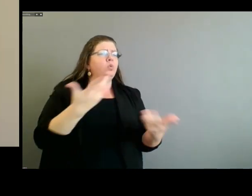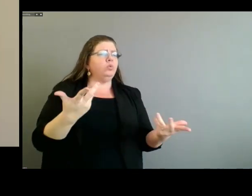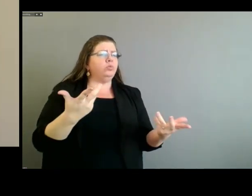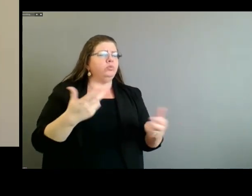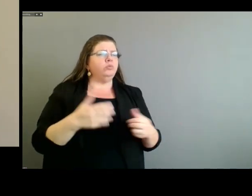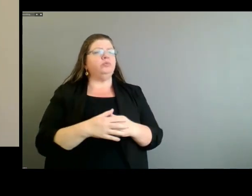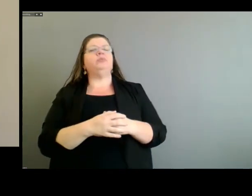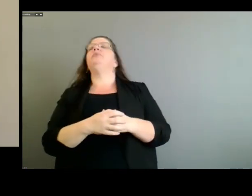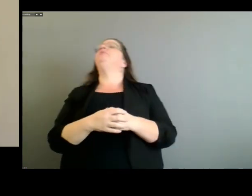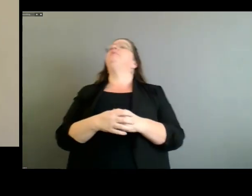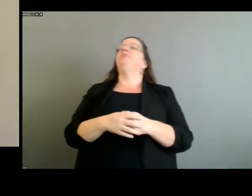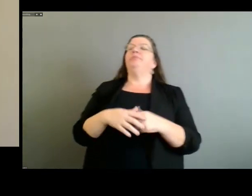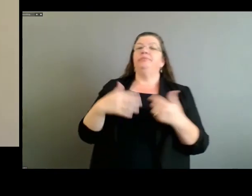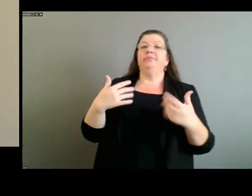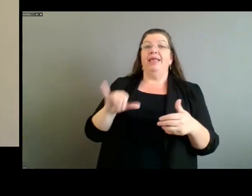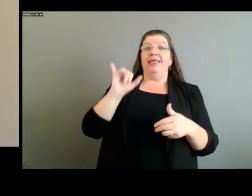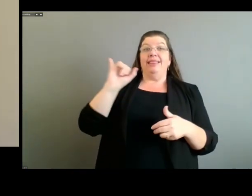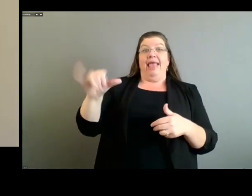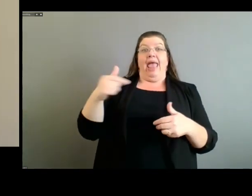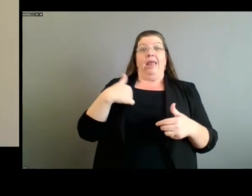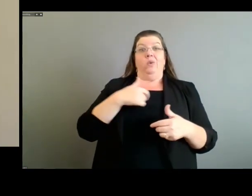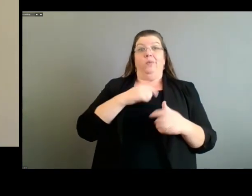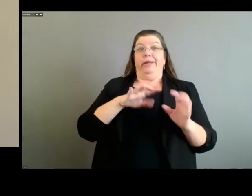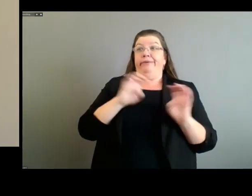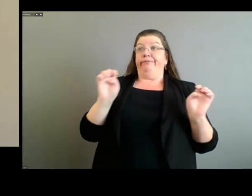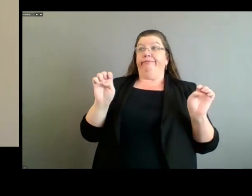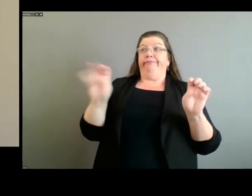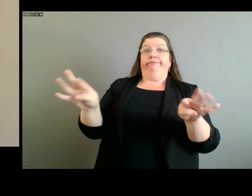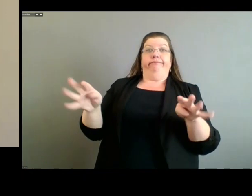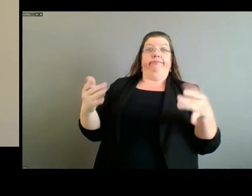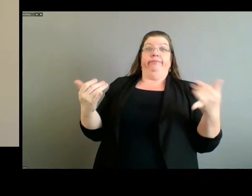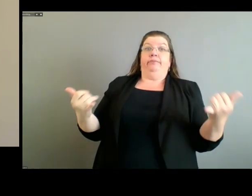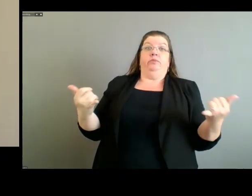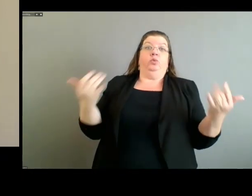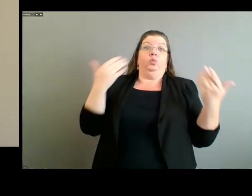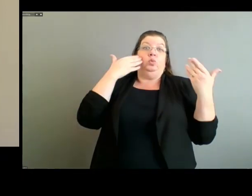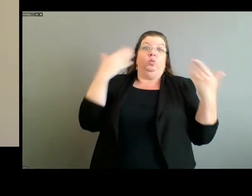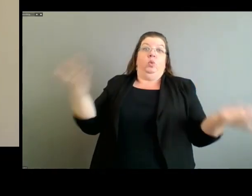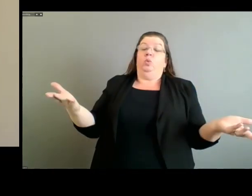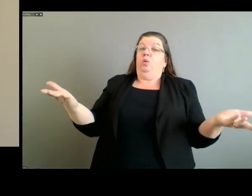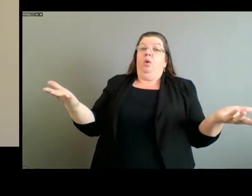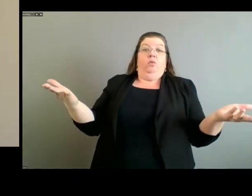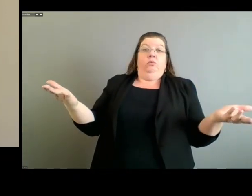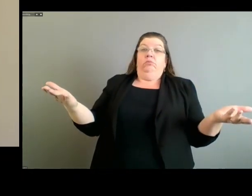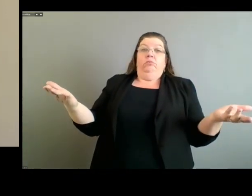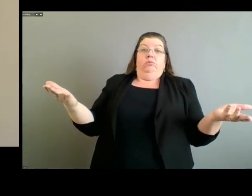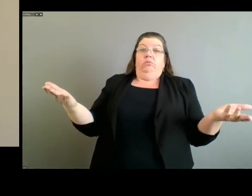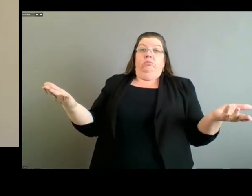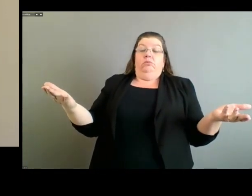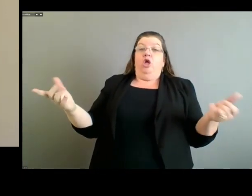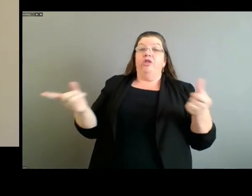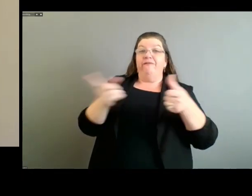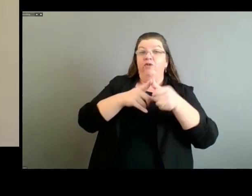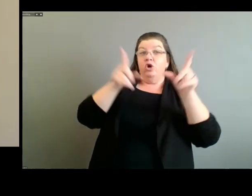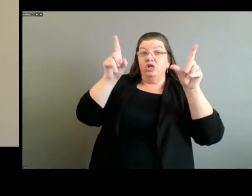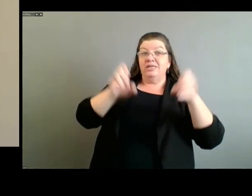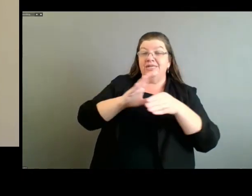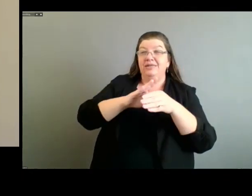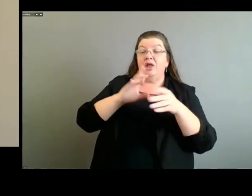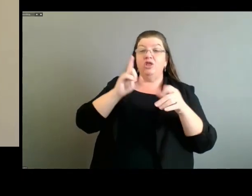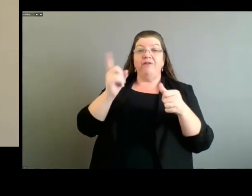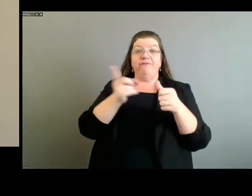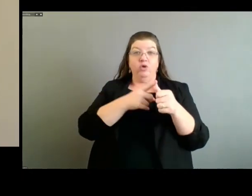Yes, that is unknown at this point because the first test results or the